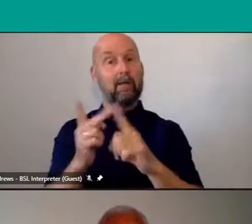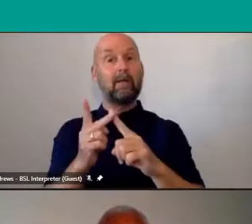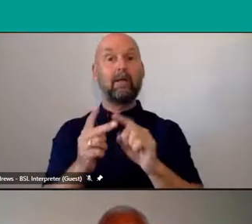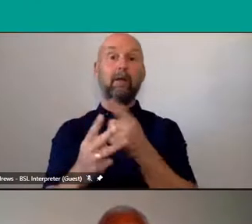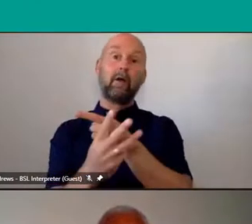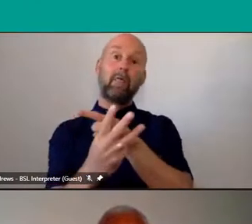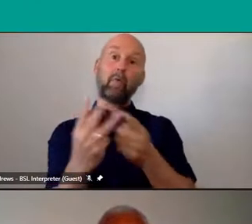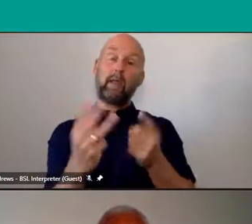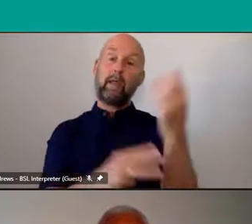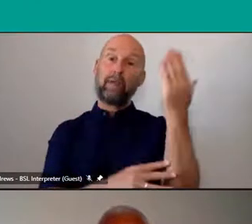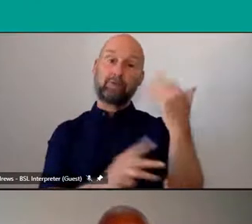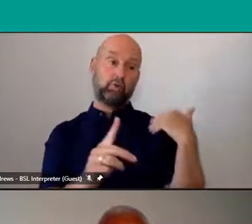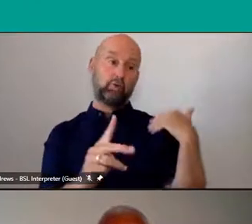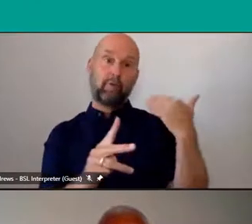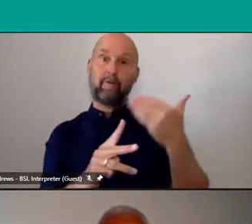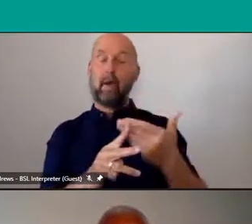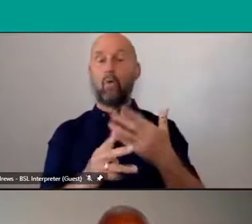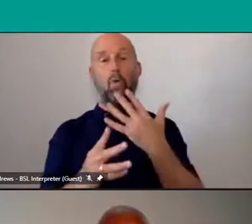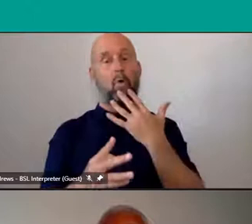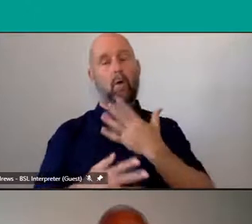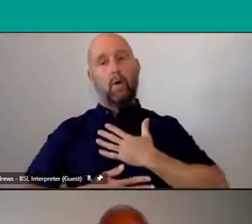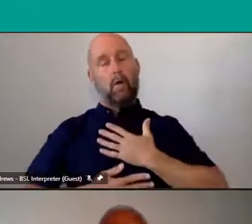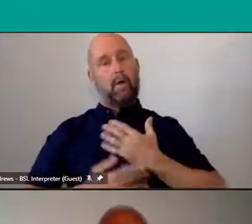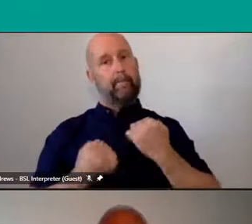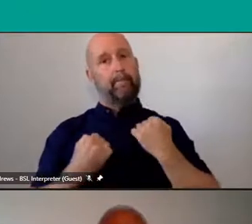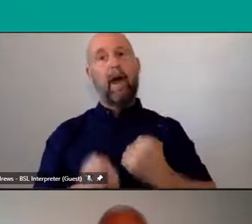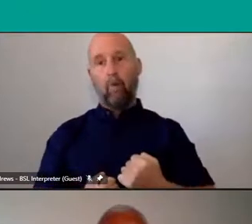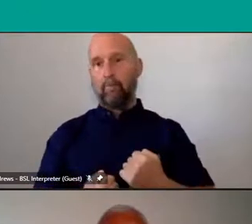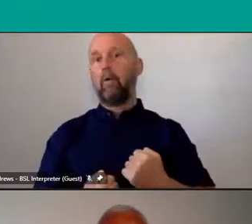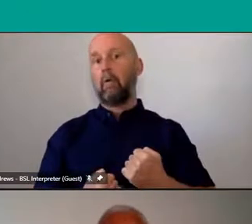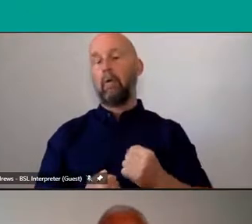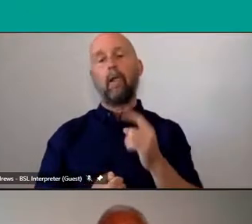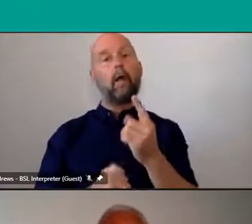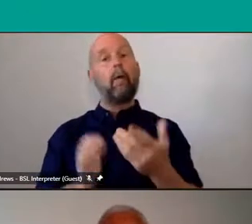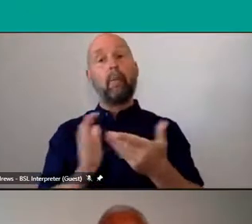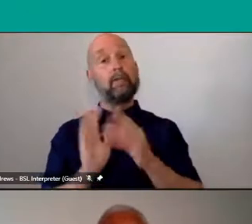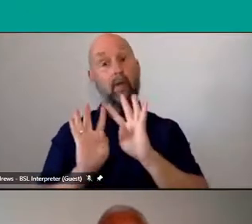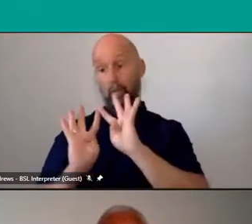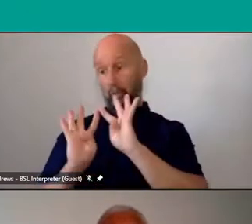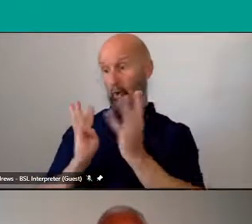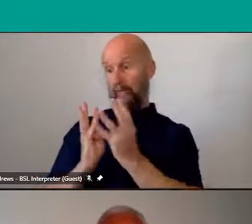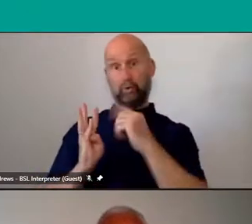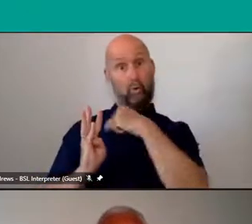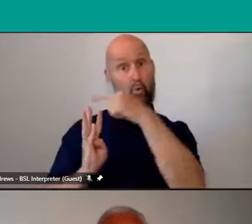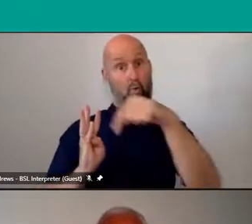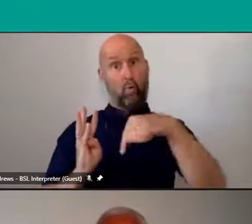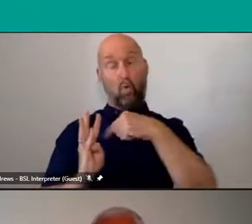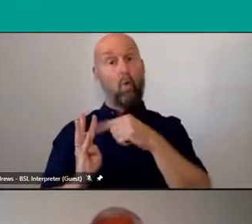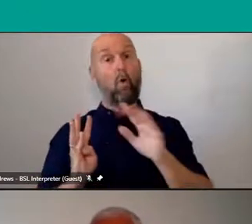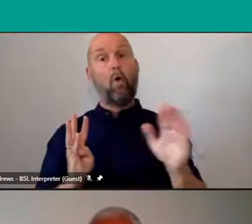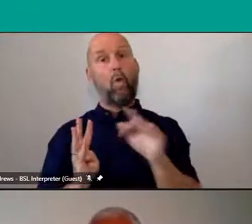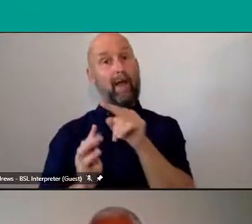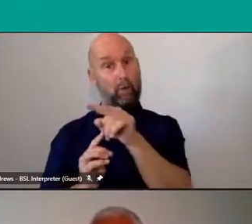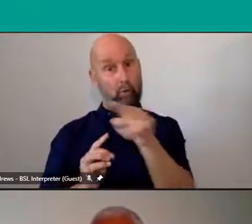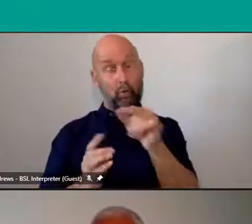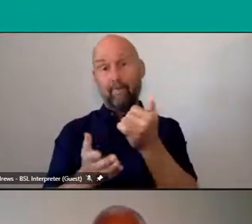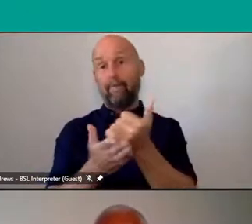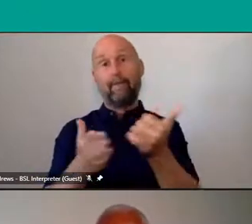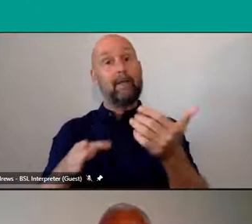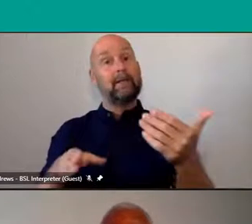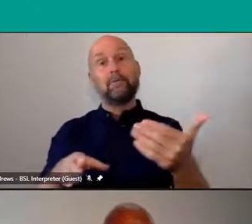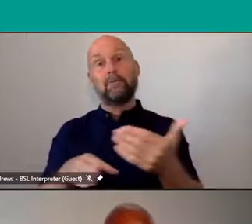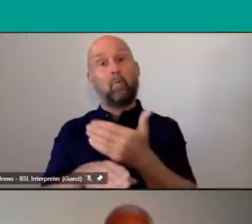this morning. Very, very powerful. But also all of the Commission, because you have done such